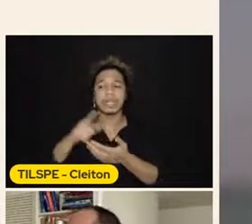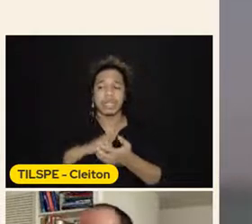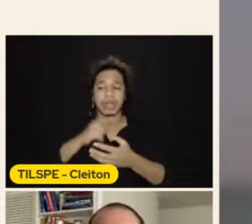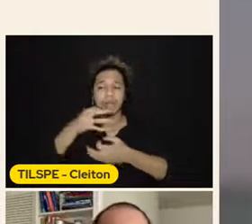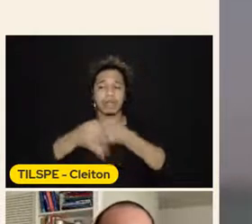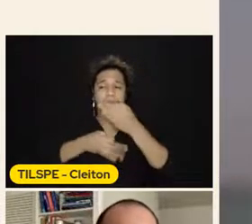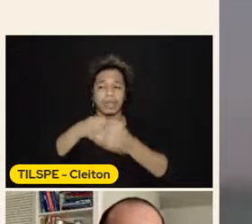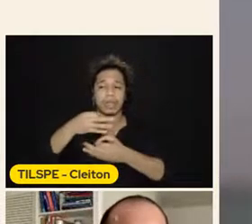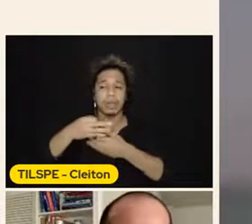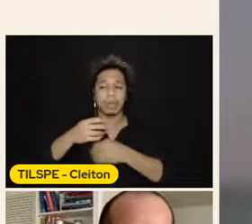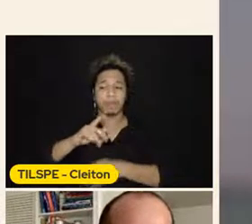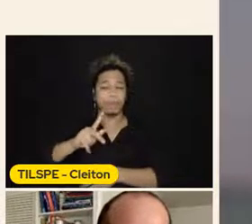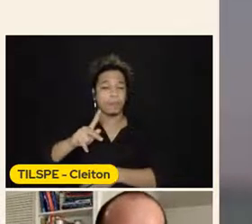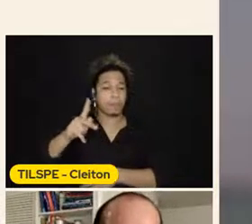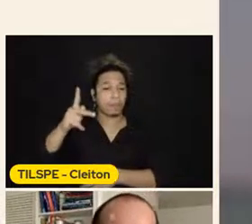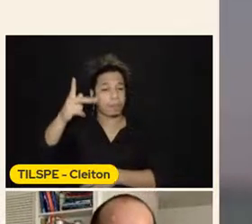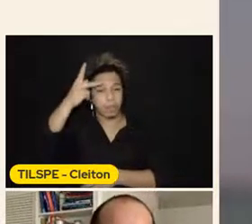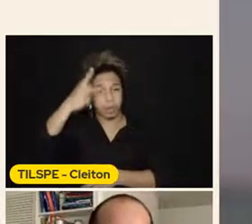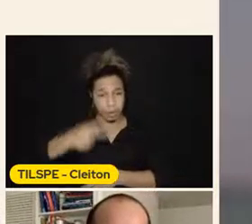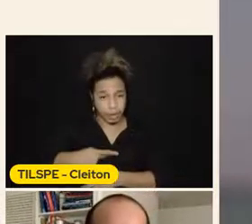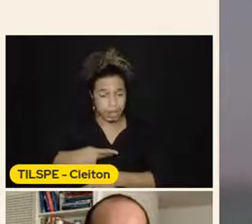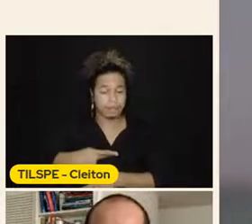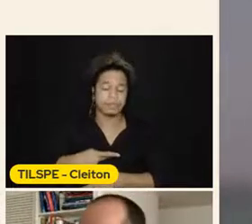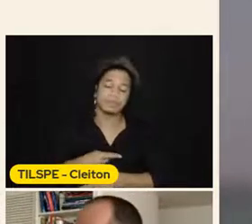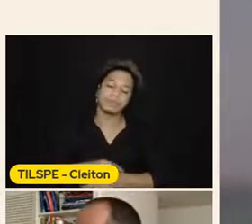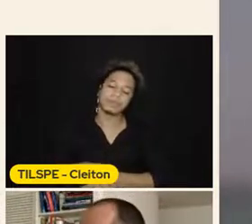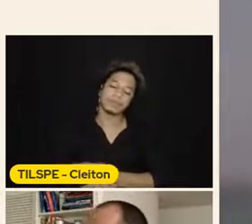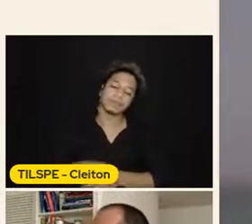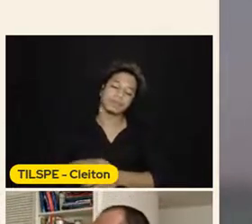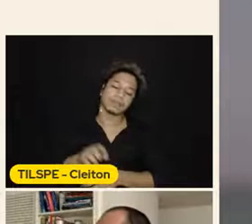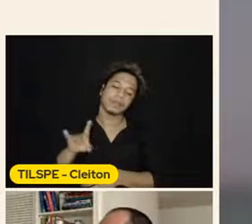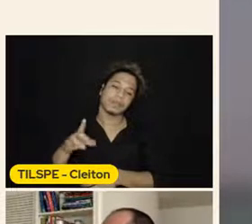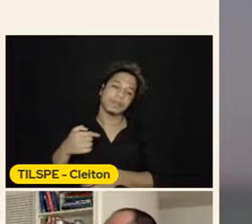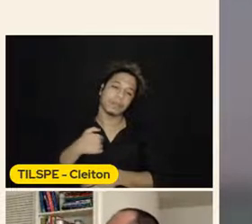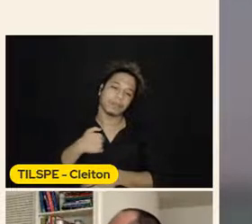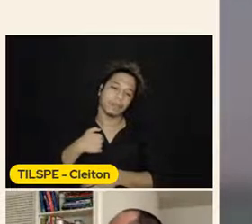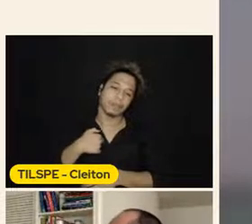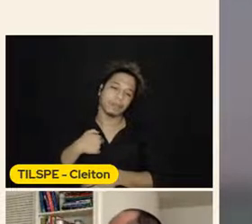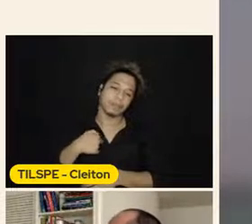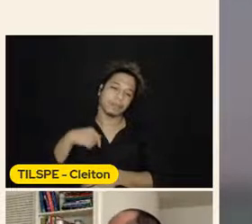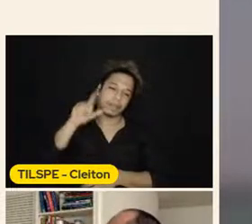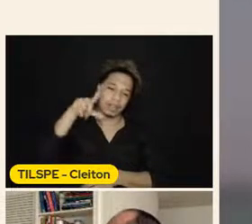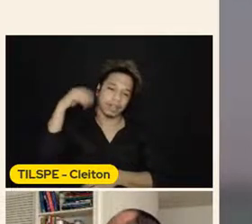says, just a sip for the two of us, Cleiton.